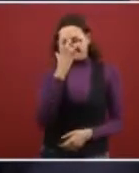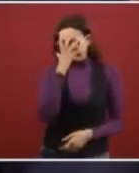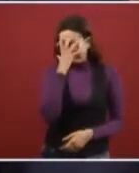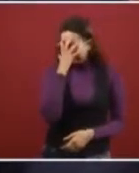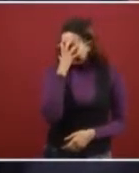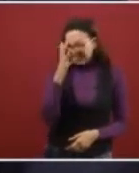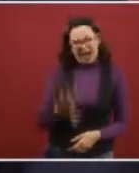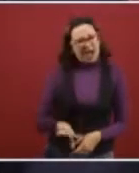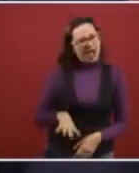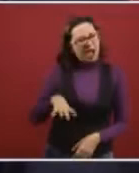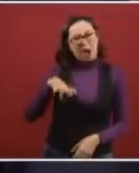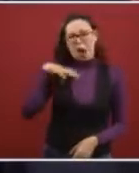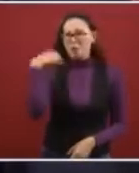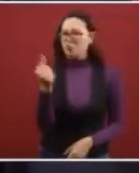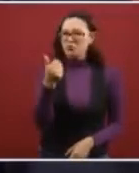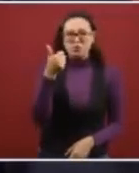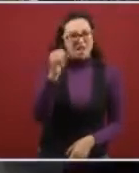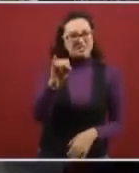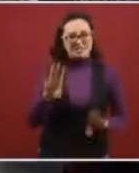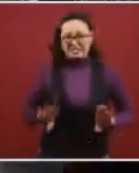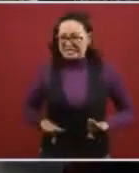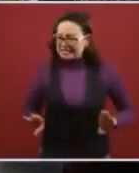morally.